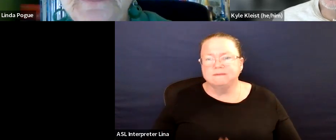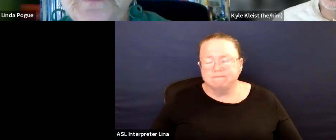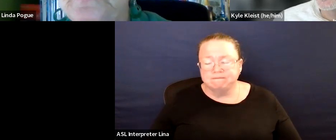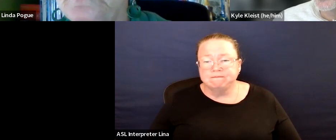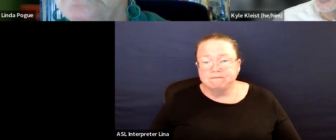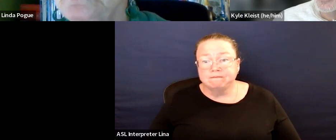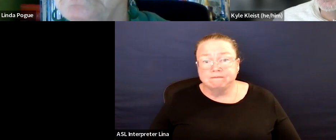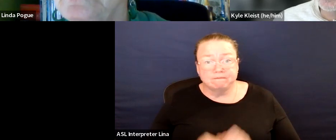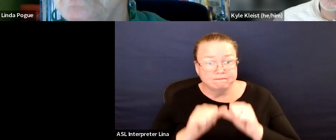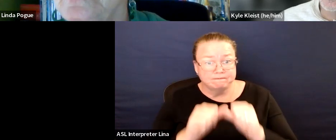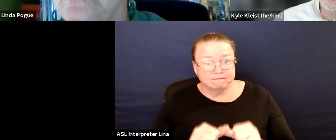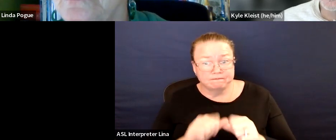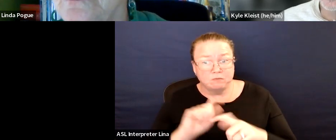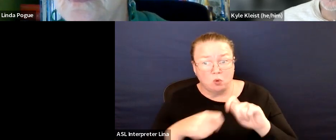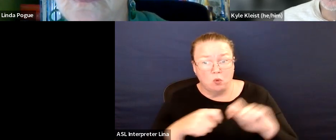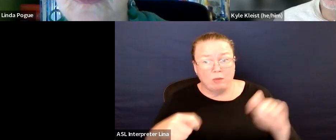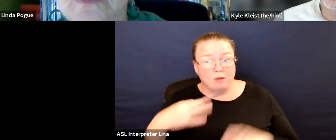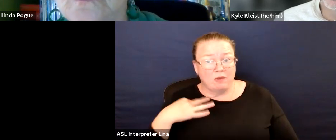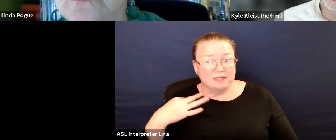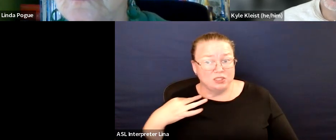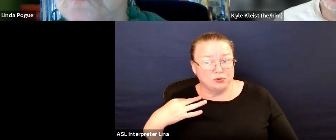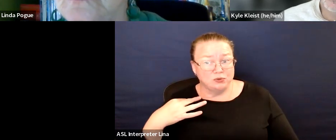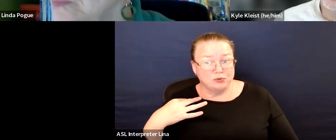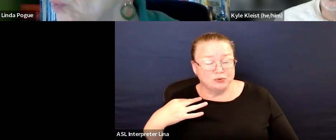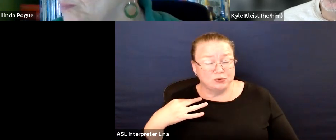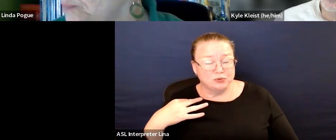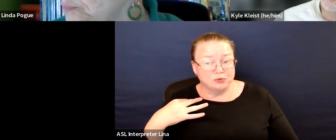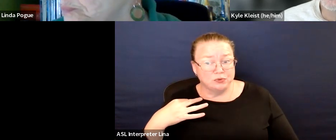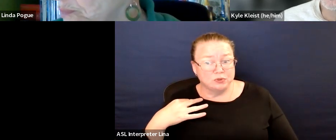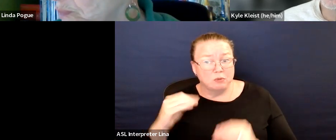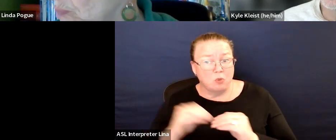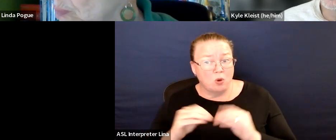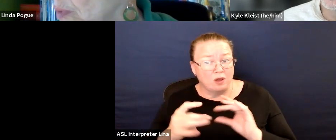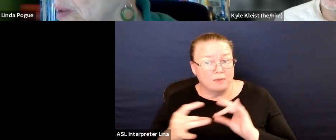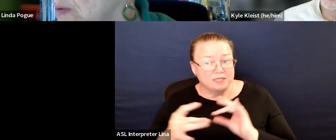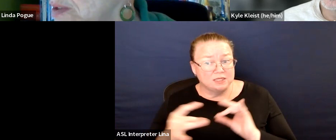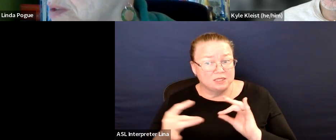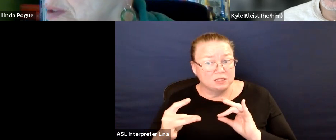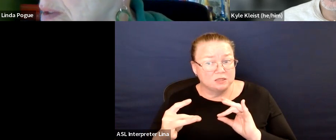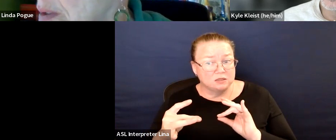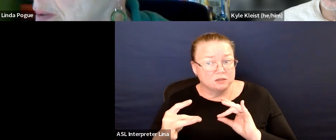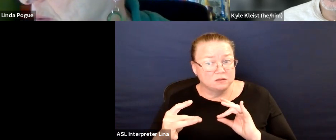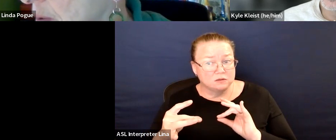So should we move on to our wrap up on volunteers? Do we have any more comments?